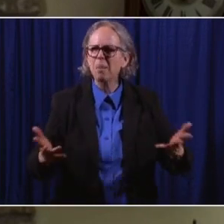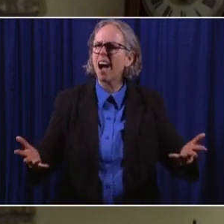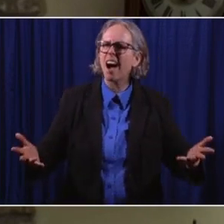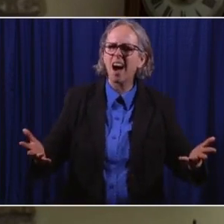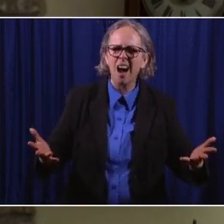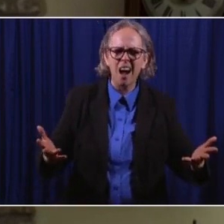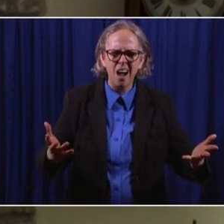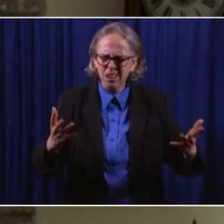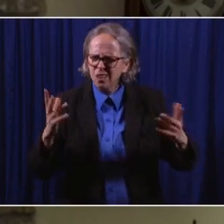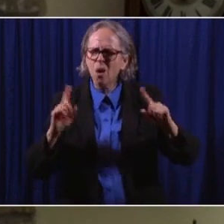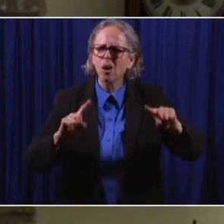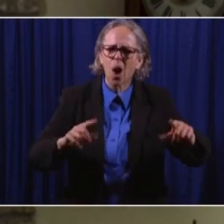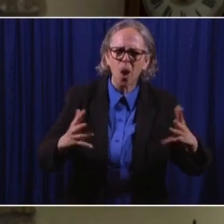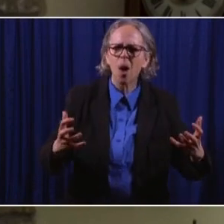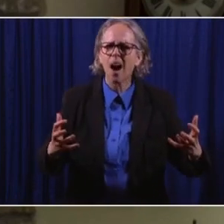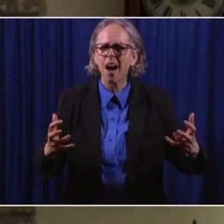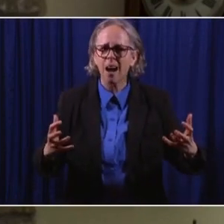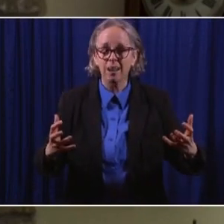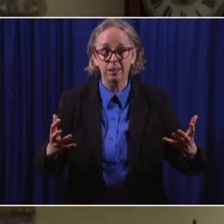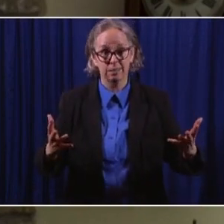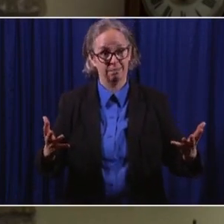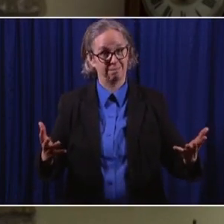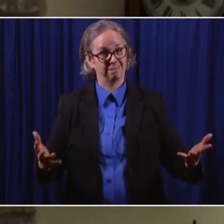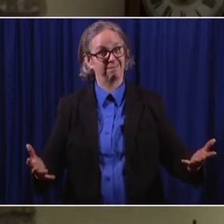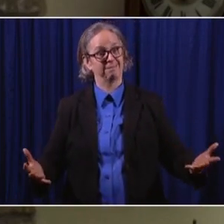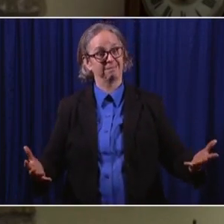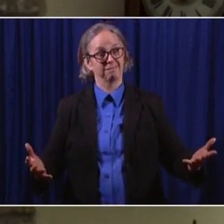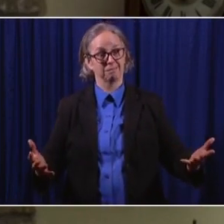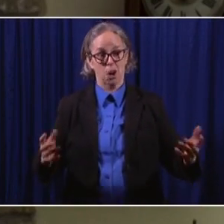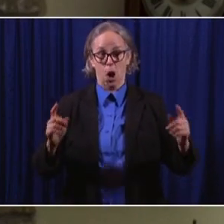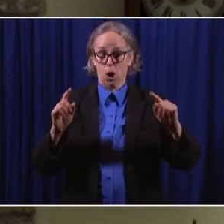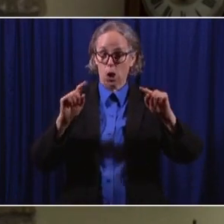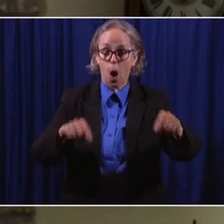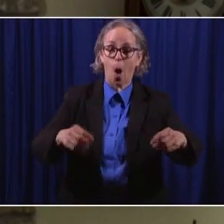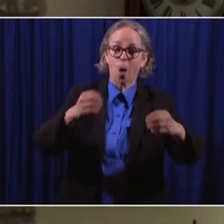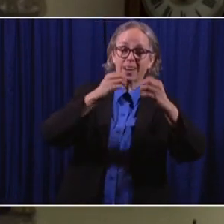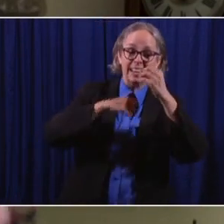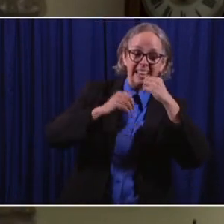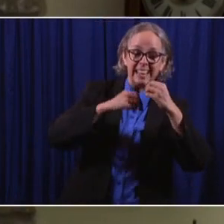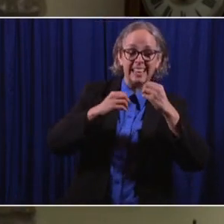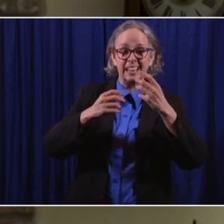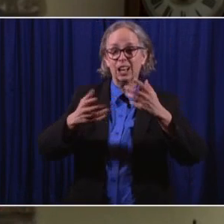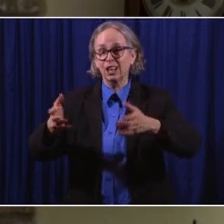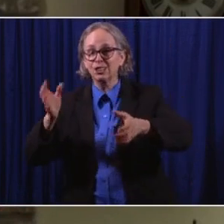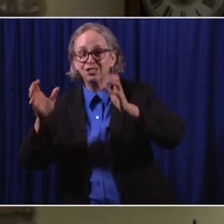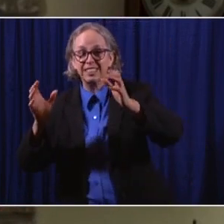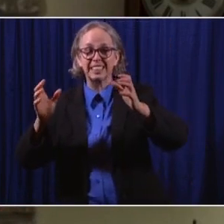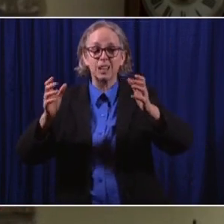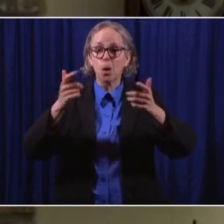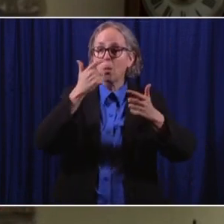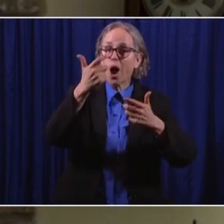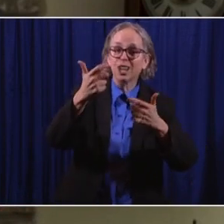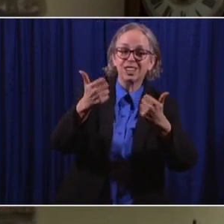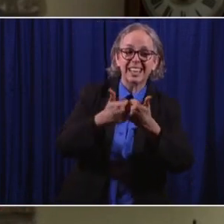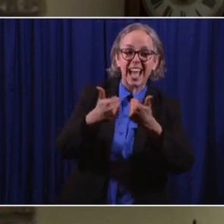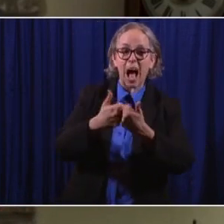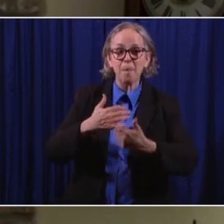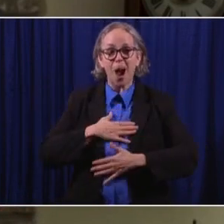to stay in a bar, eat what they want to eat, drink what they want to drink, and watch the games that go on into the night. And so I